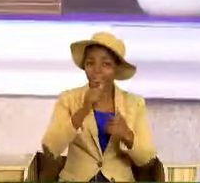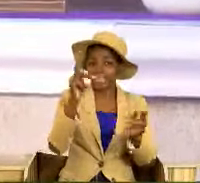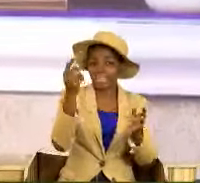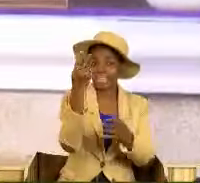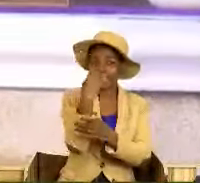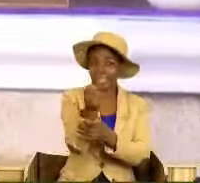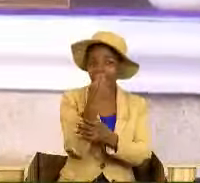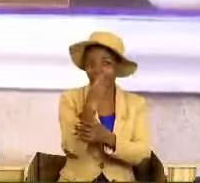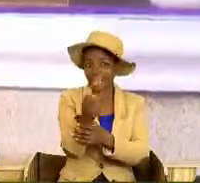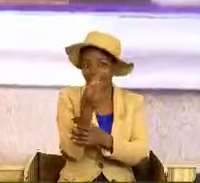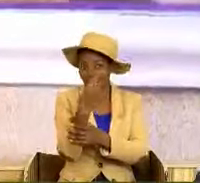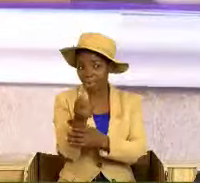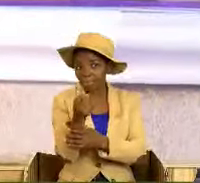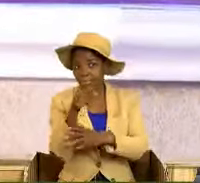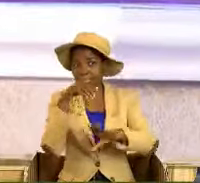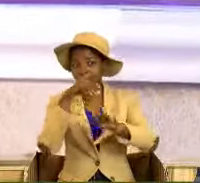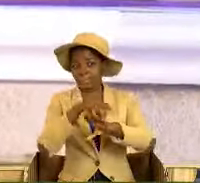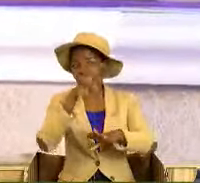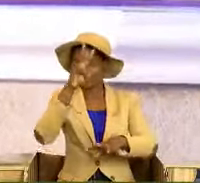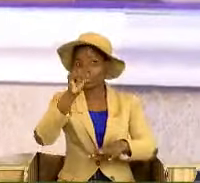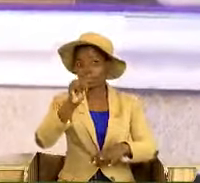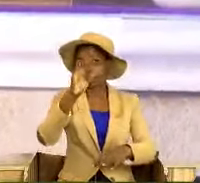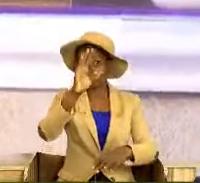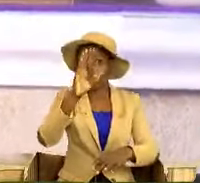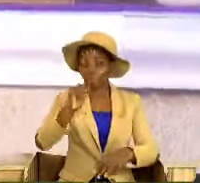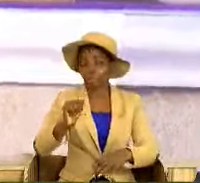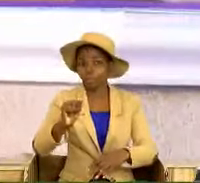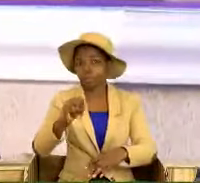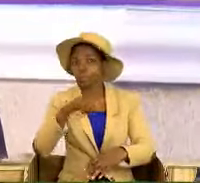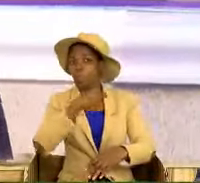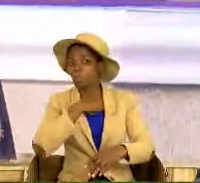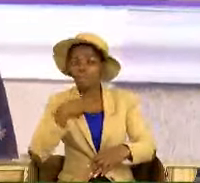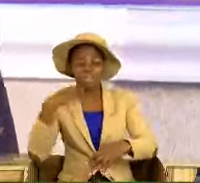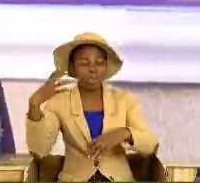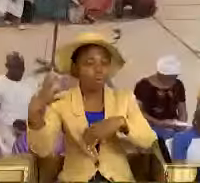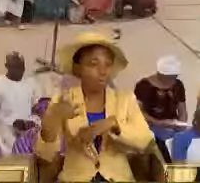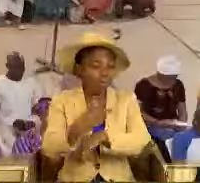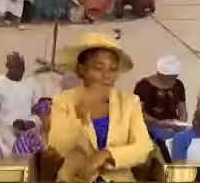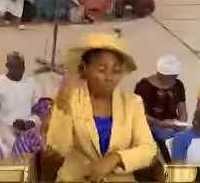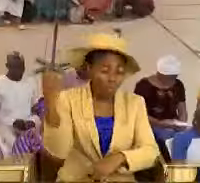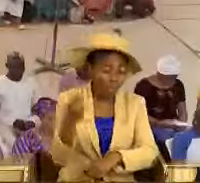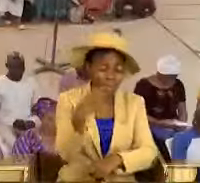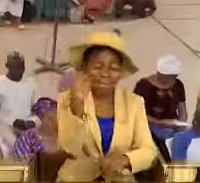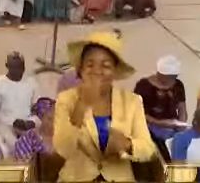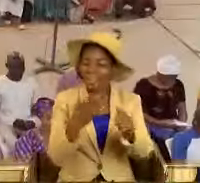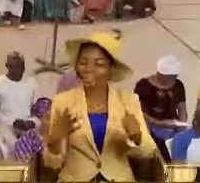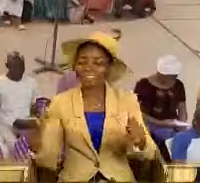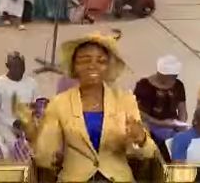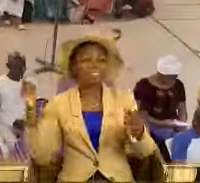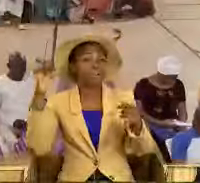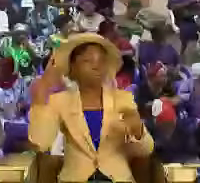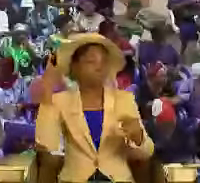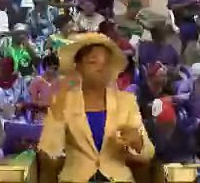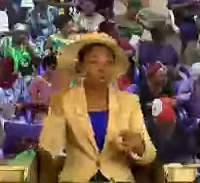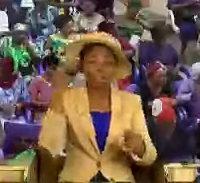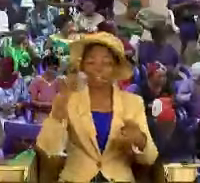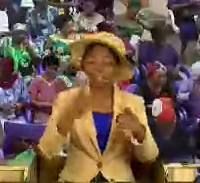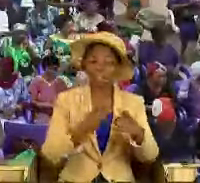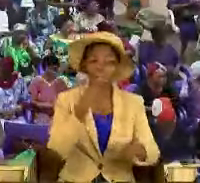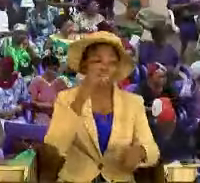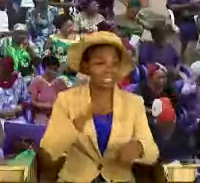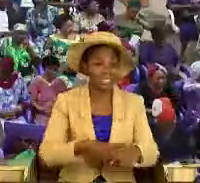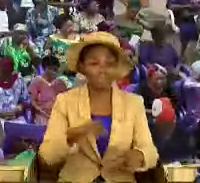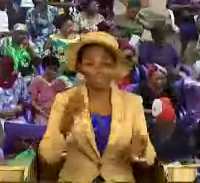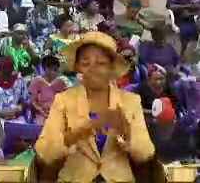won we got to the semi-final we won we got to the final and we won for the first time the history of my team praise the